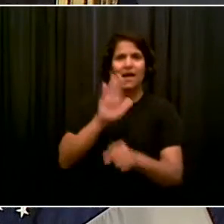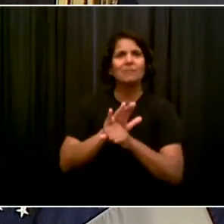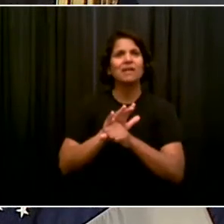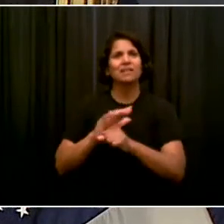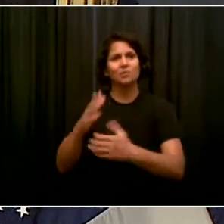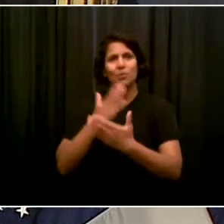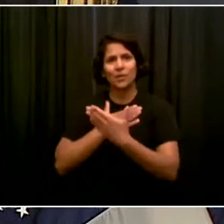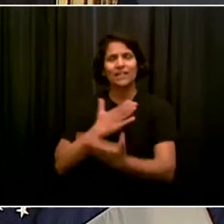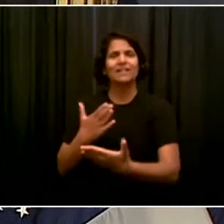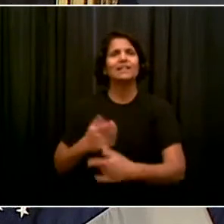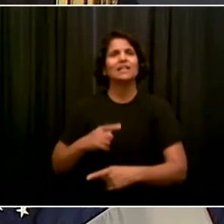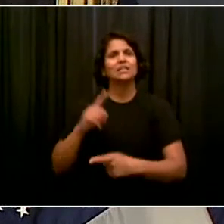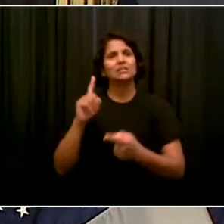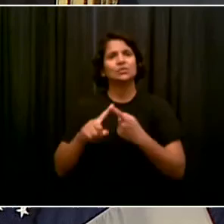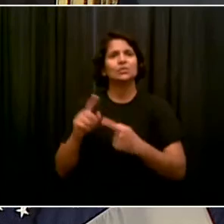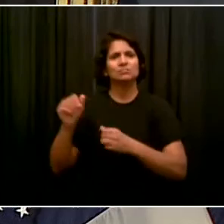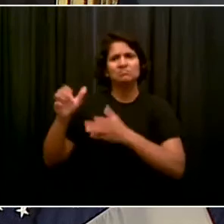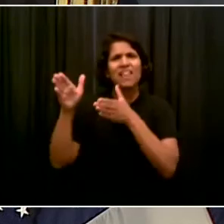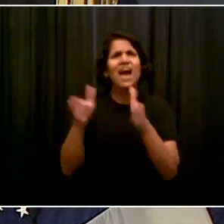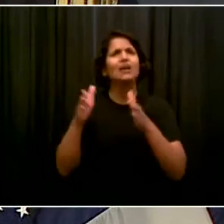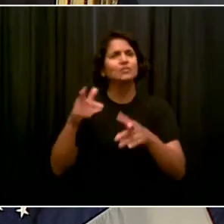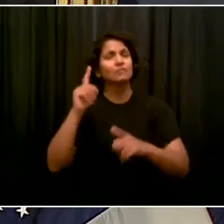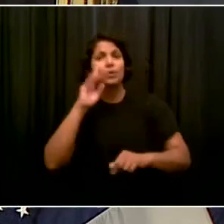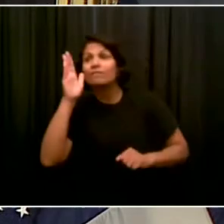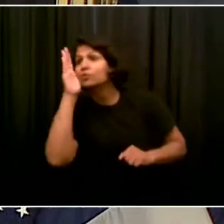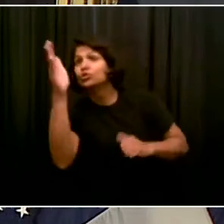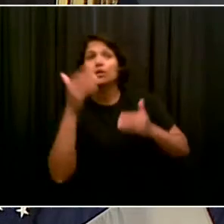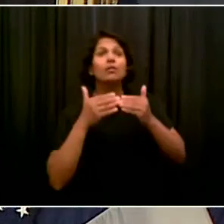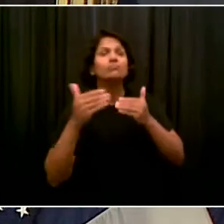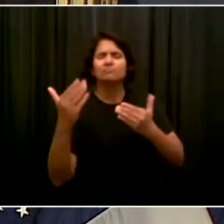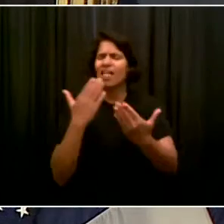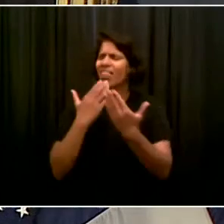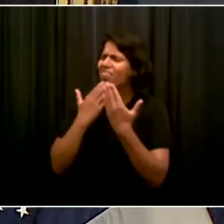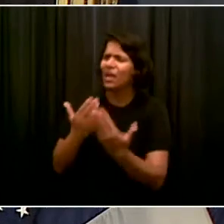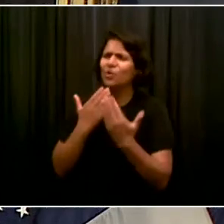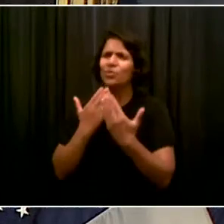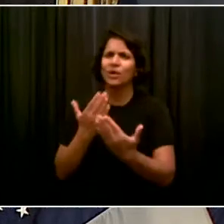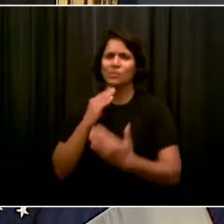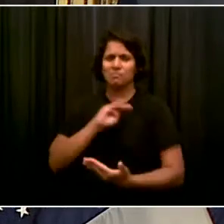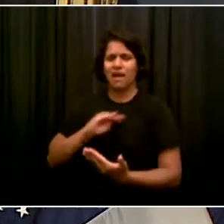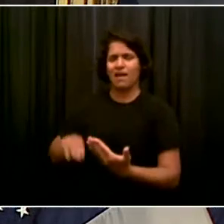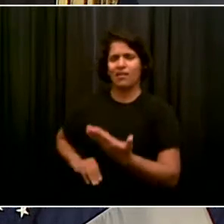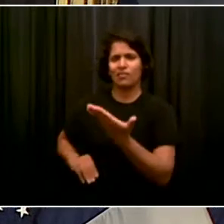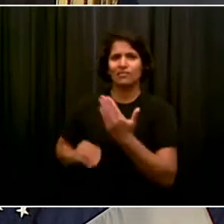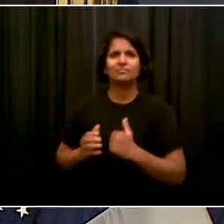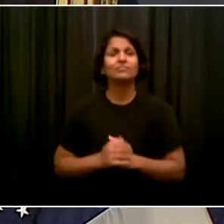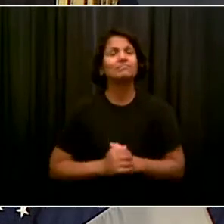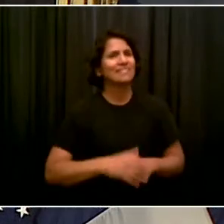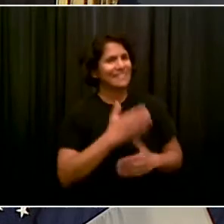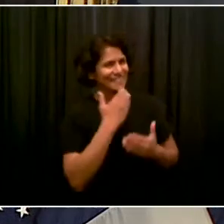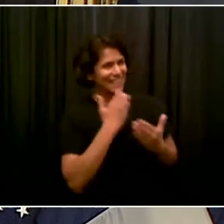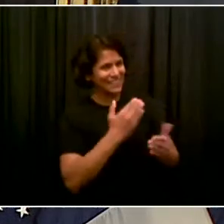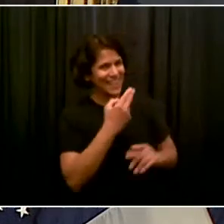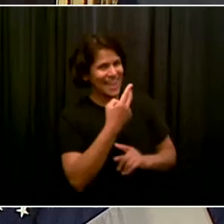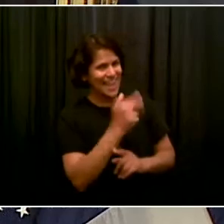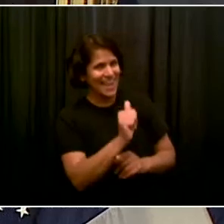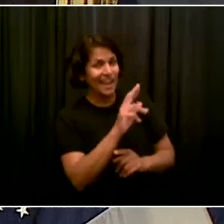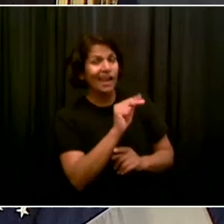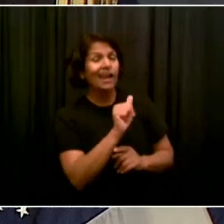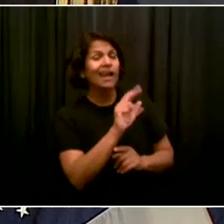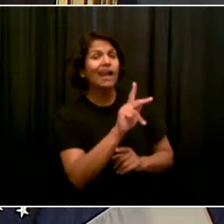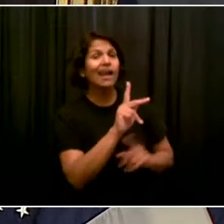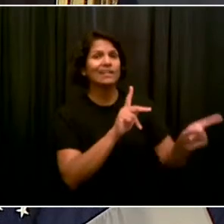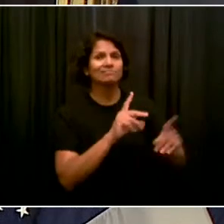to plan for and move toward our future. So thank you, sir. Thank you so much, Hank. This is exactly the right kind of